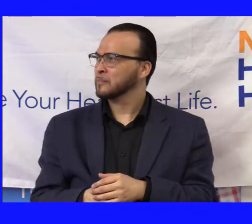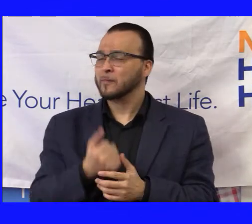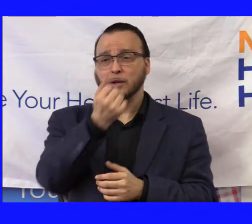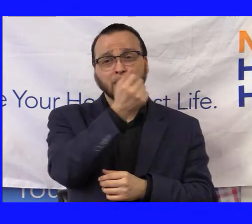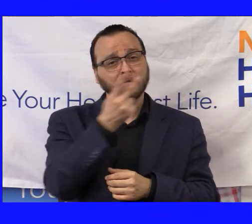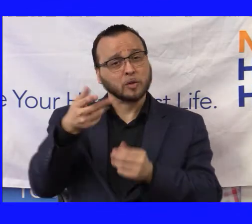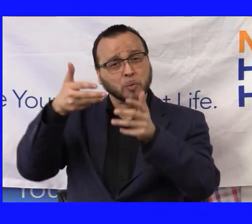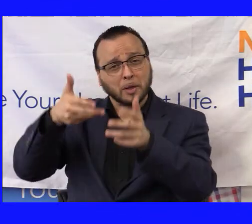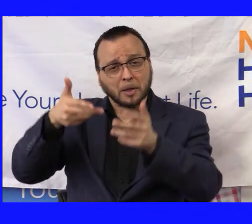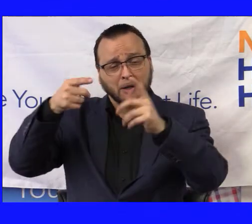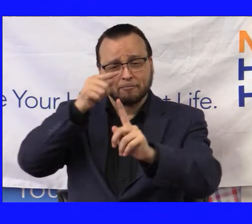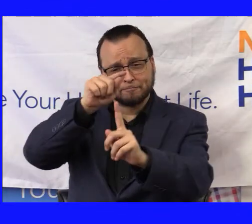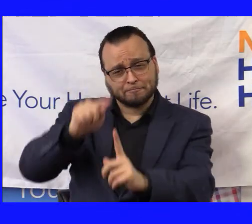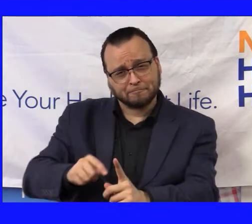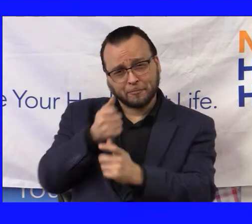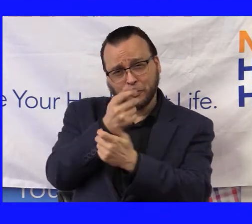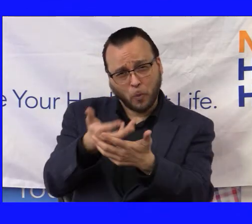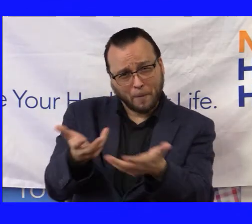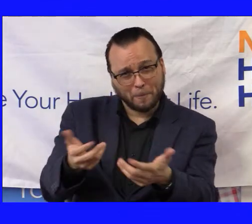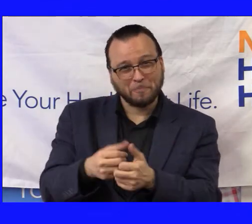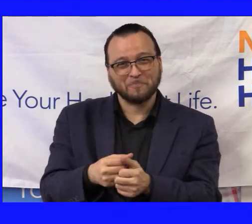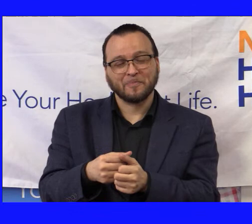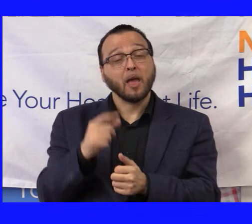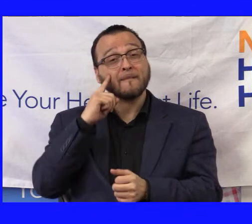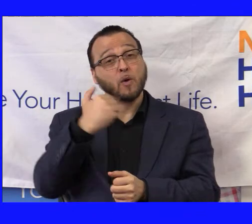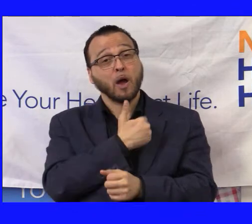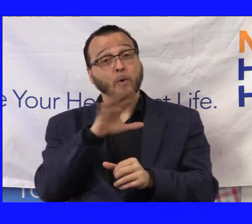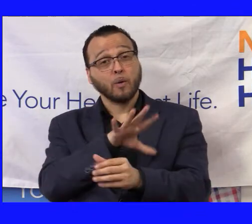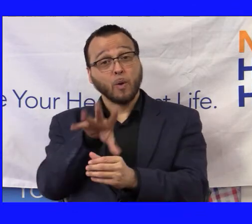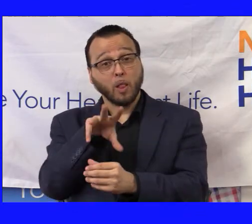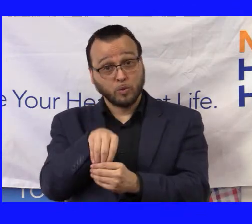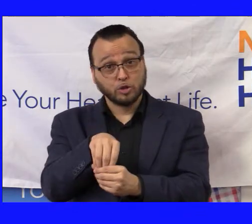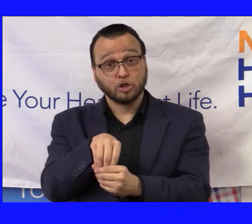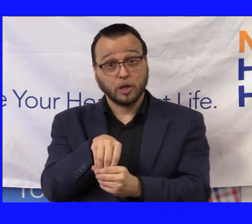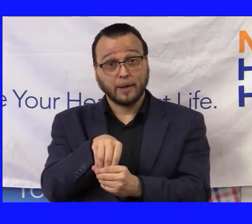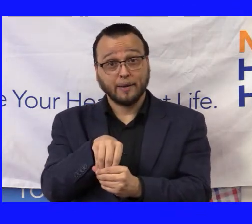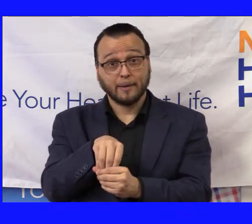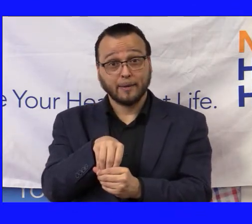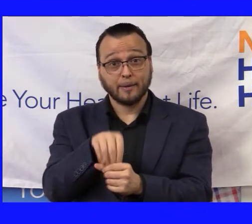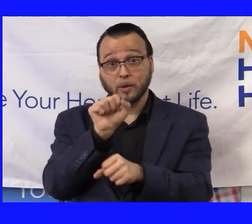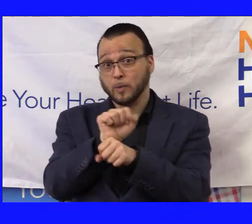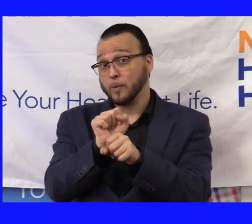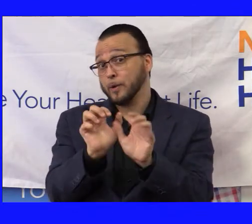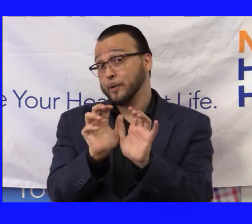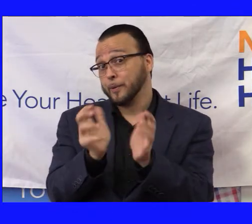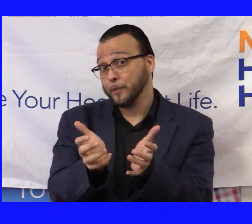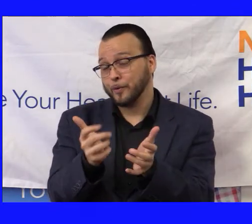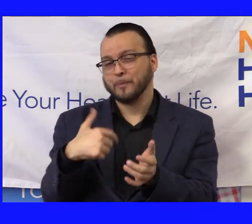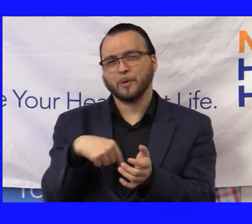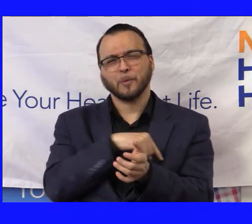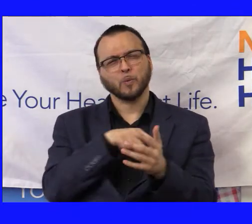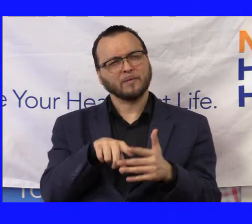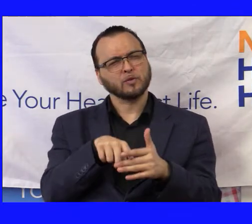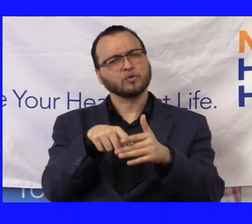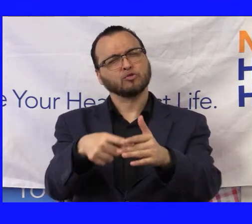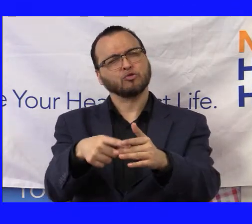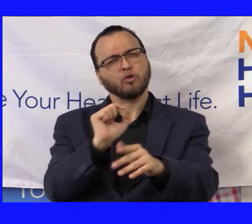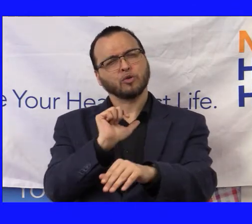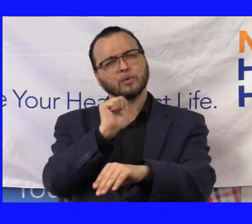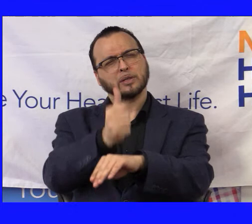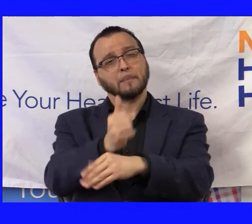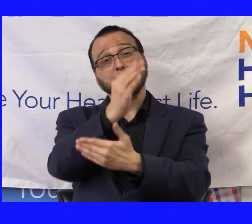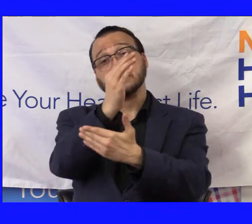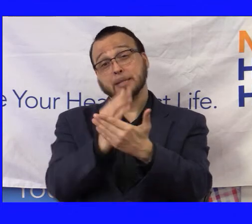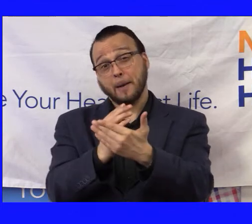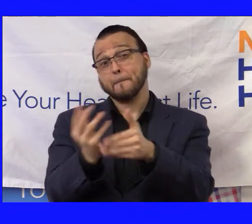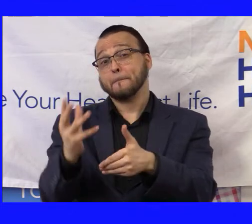remaining accomplishments. So for our inclusion work group, we have started to establish some inclusion